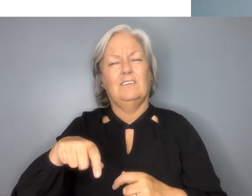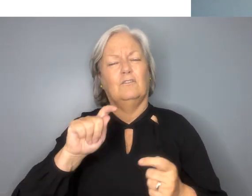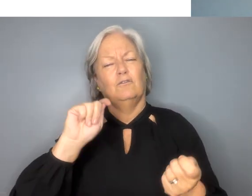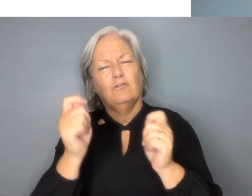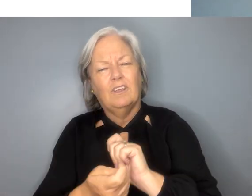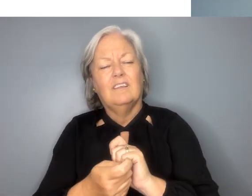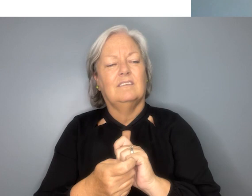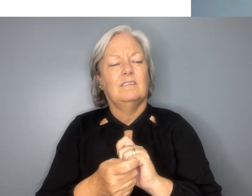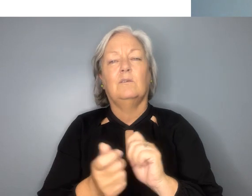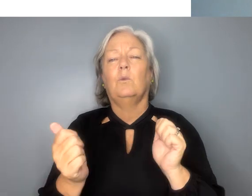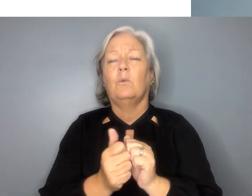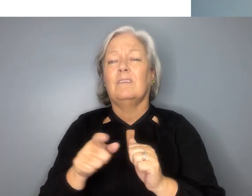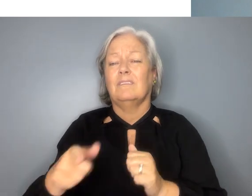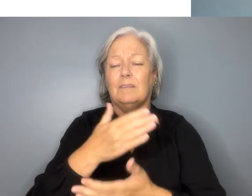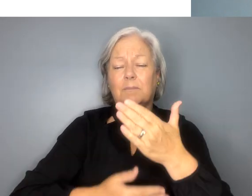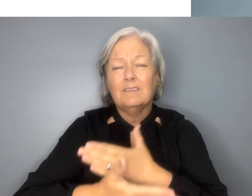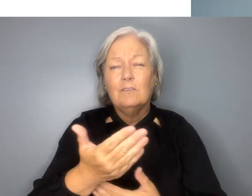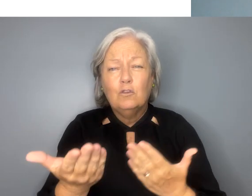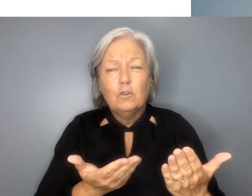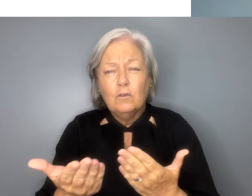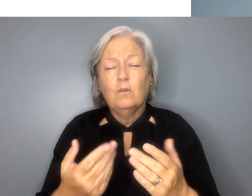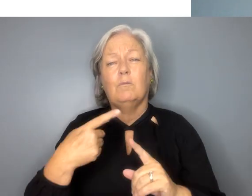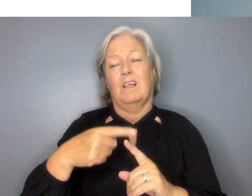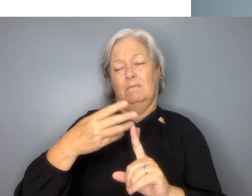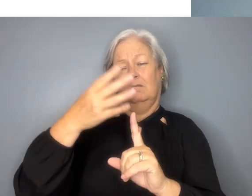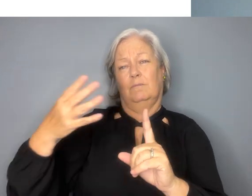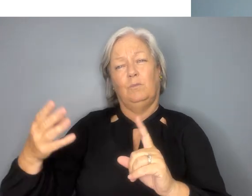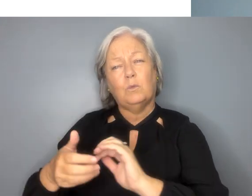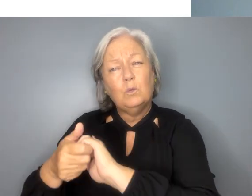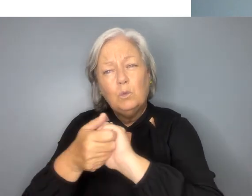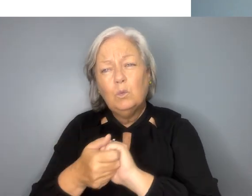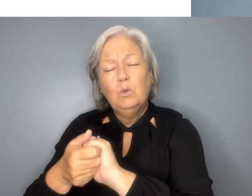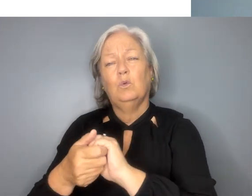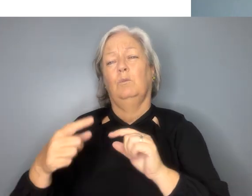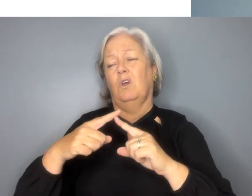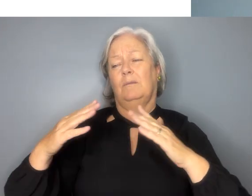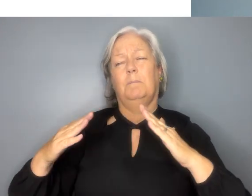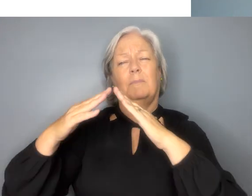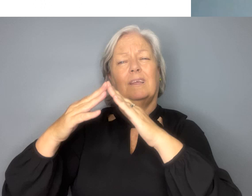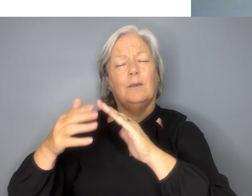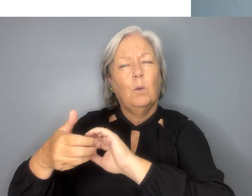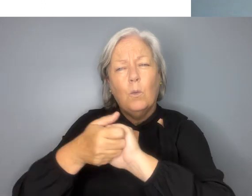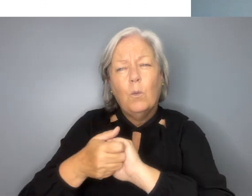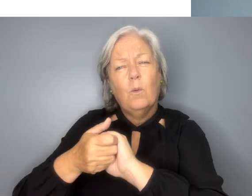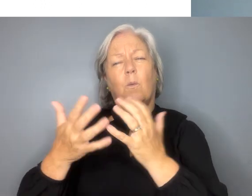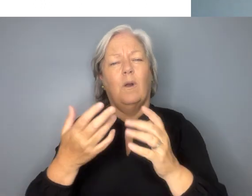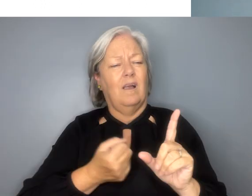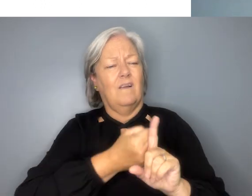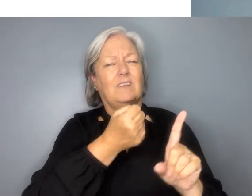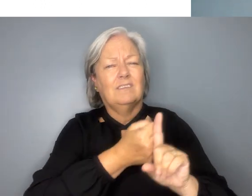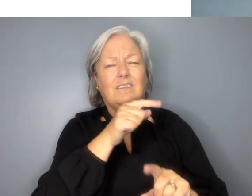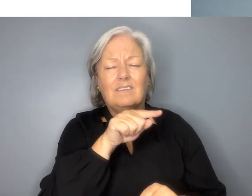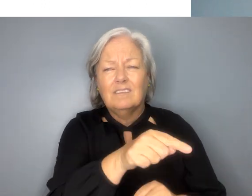change by disability services and LGBTIQA plus organizations and peak bodies and advocacy spaces